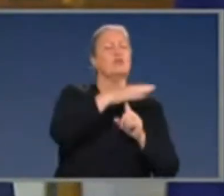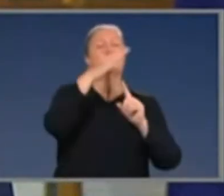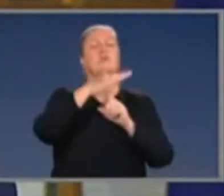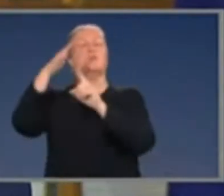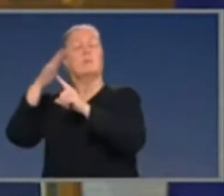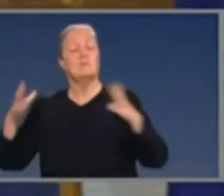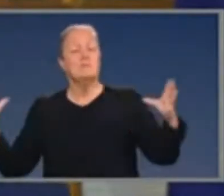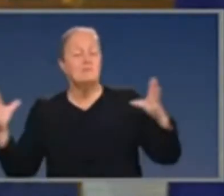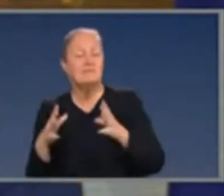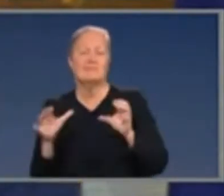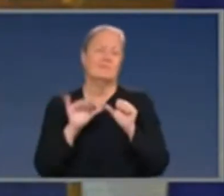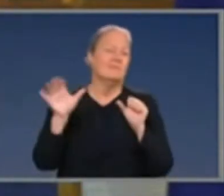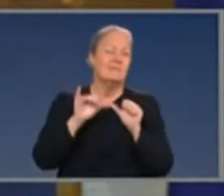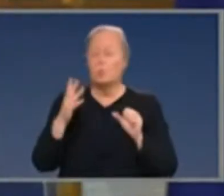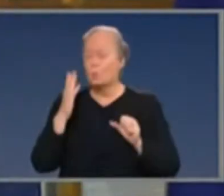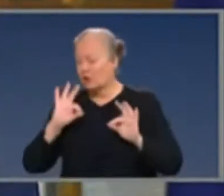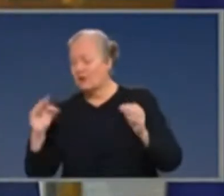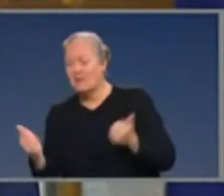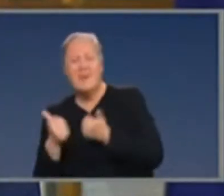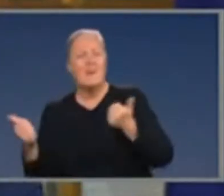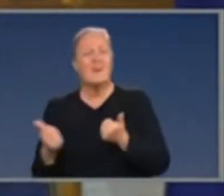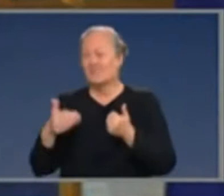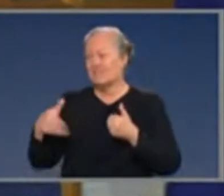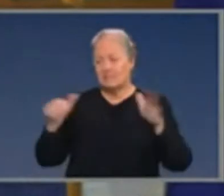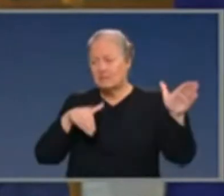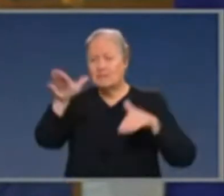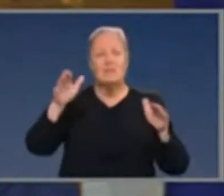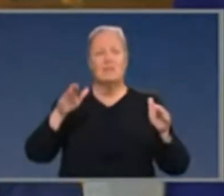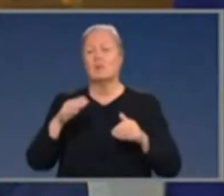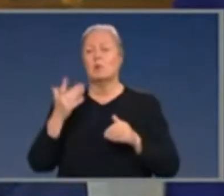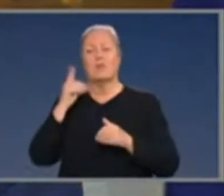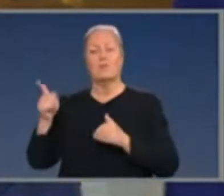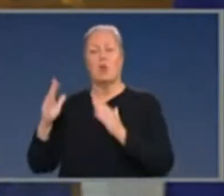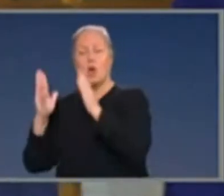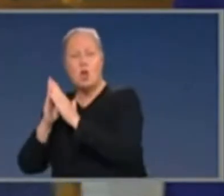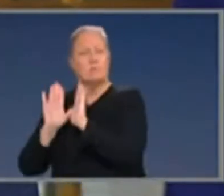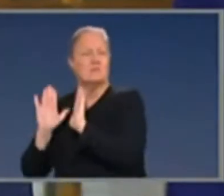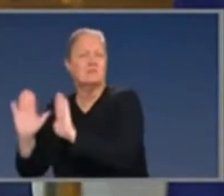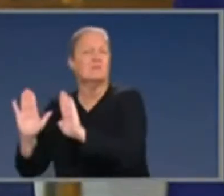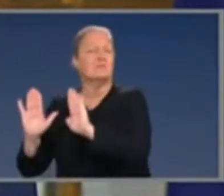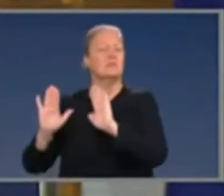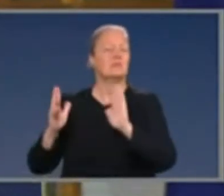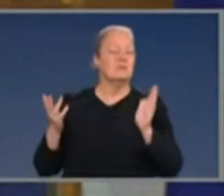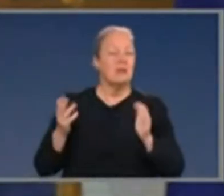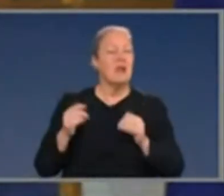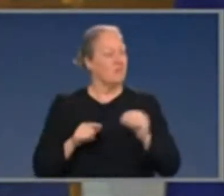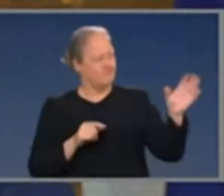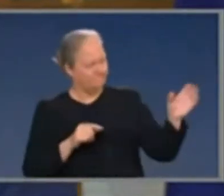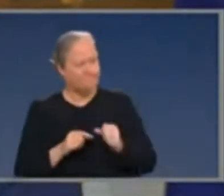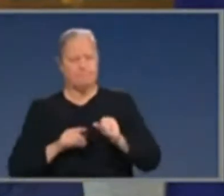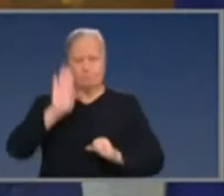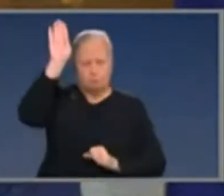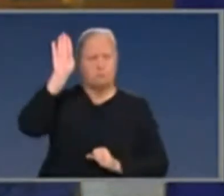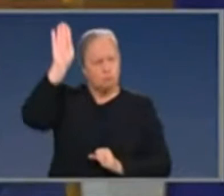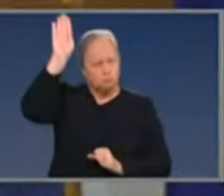facilities where there are staff shortages, where staff are in isolation or in quarantine, and step in and fill the gap and provide